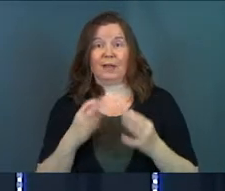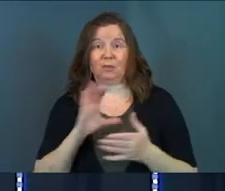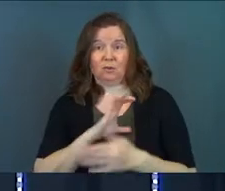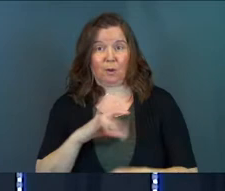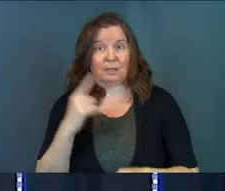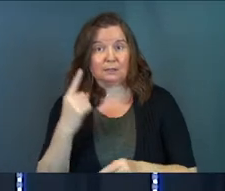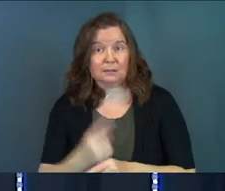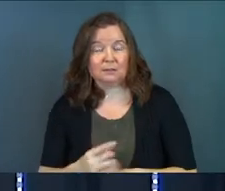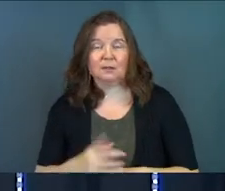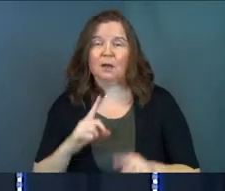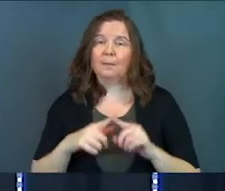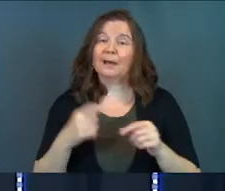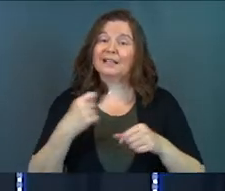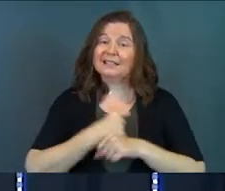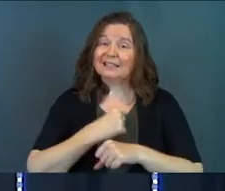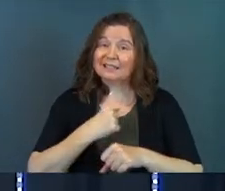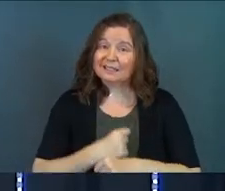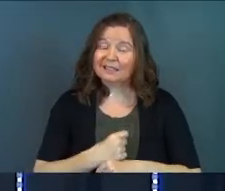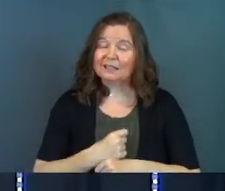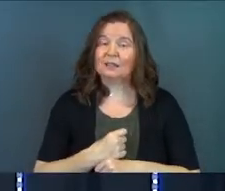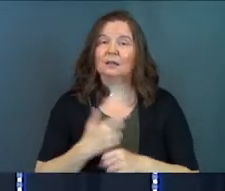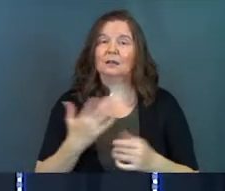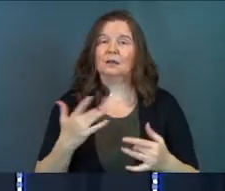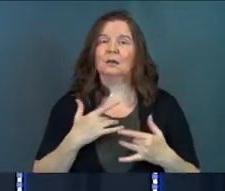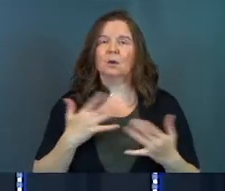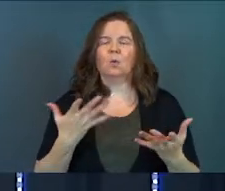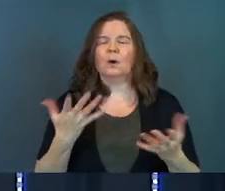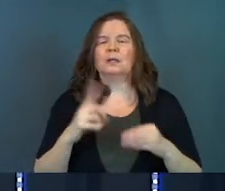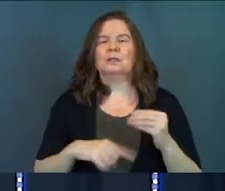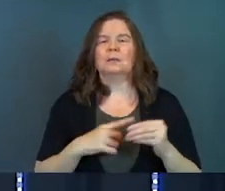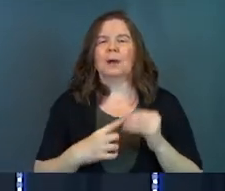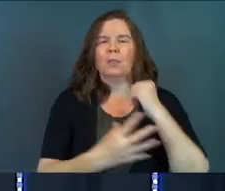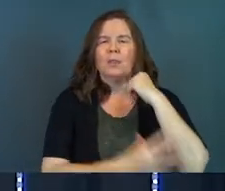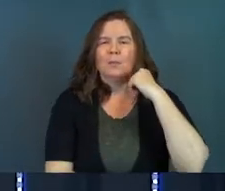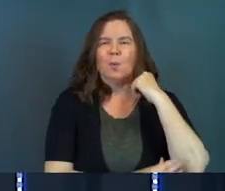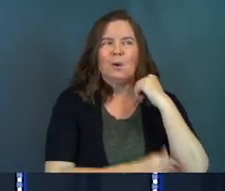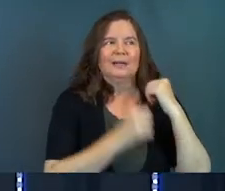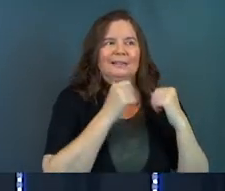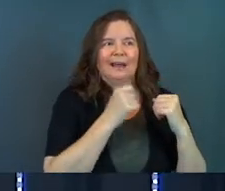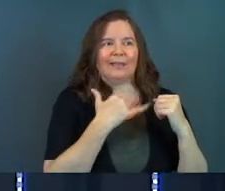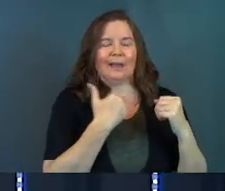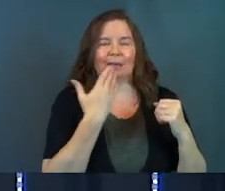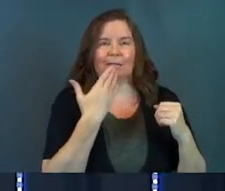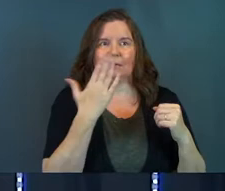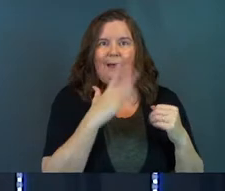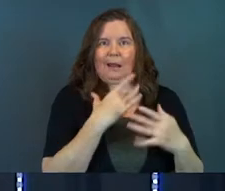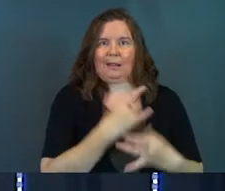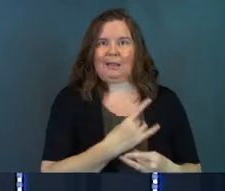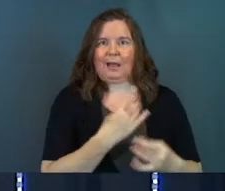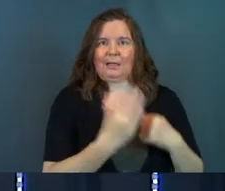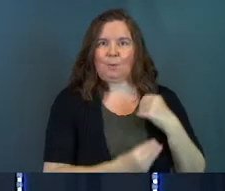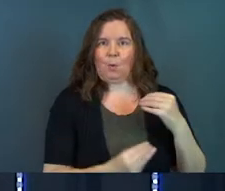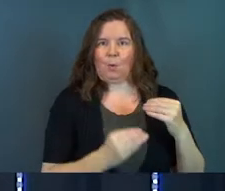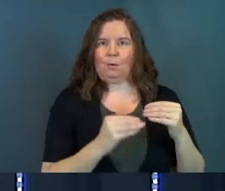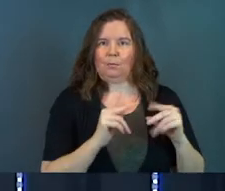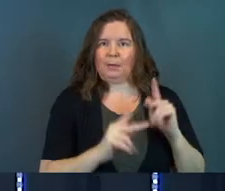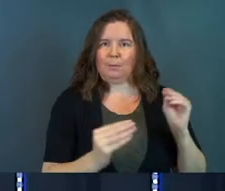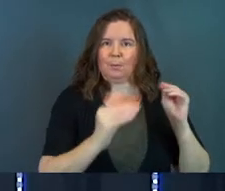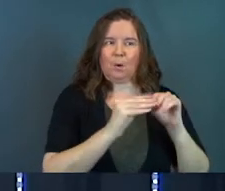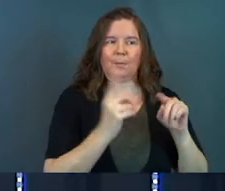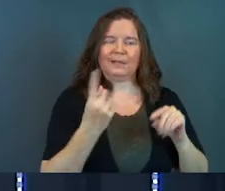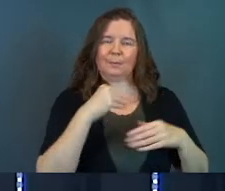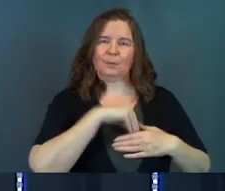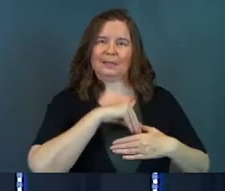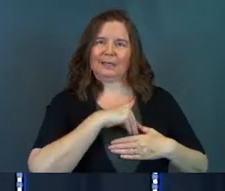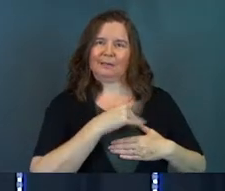right? But statistically speaking, what is it about the poor? It's not that God just likes poor people. It's that there is